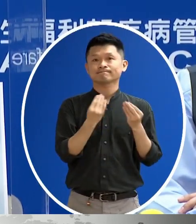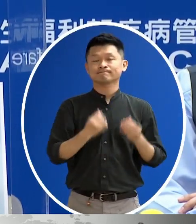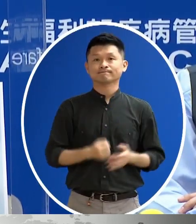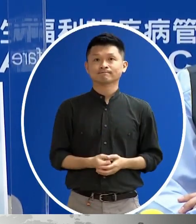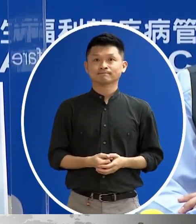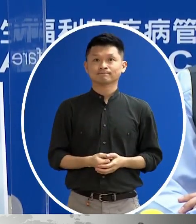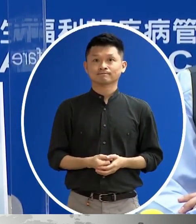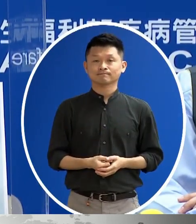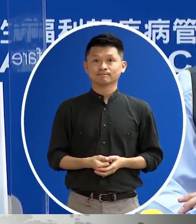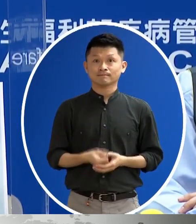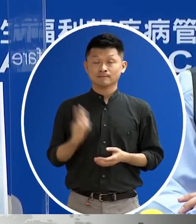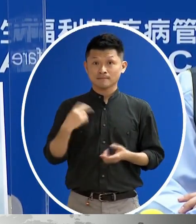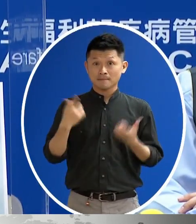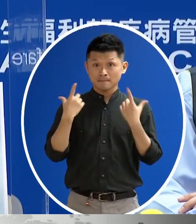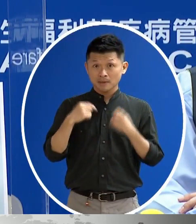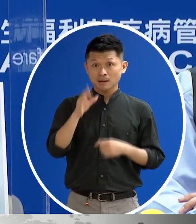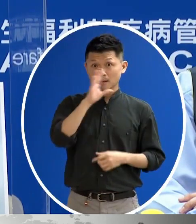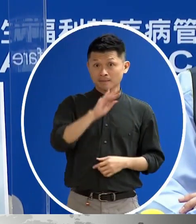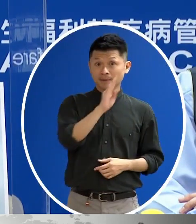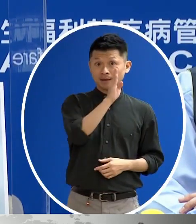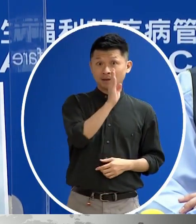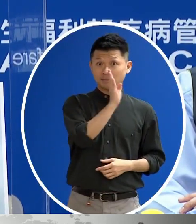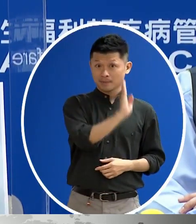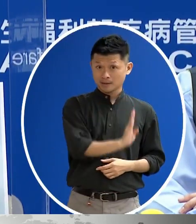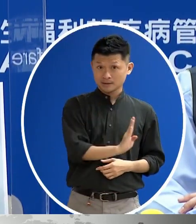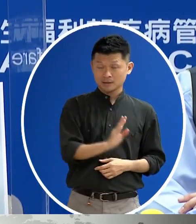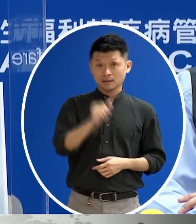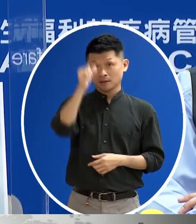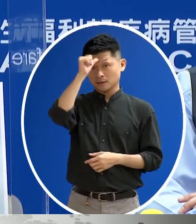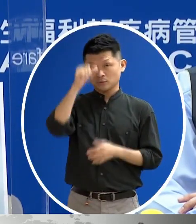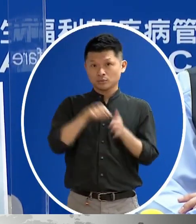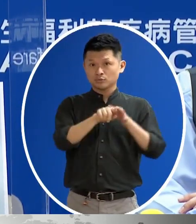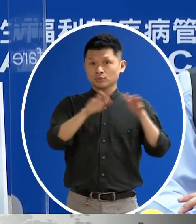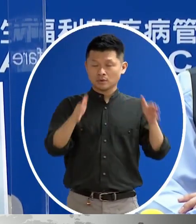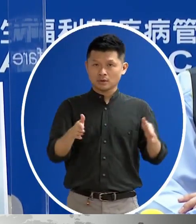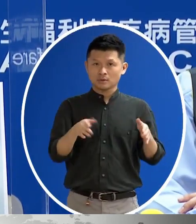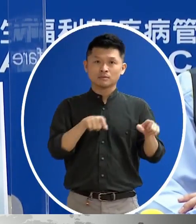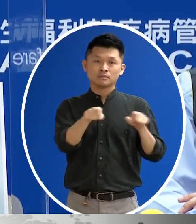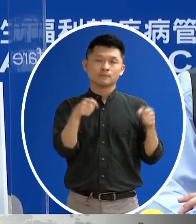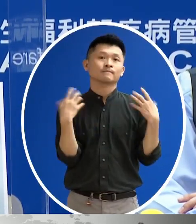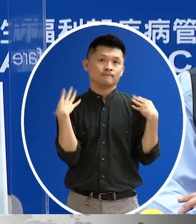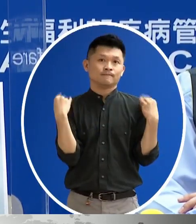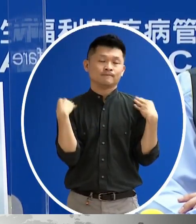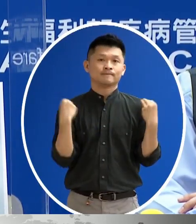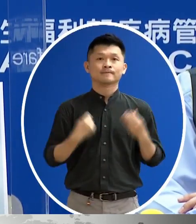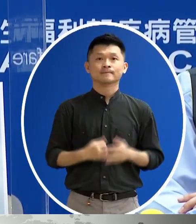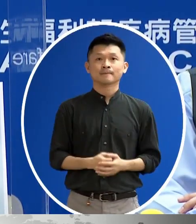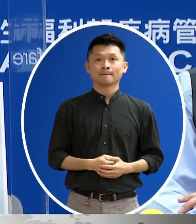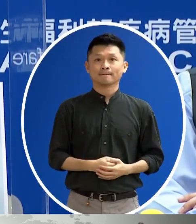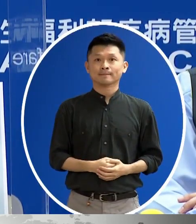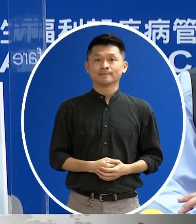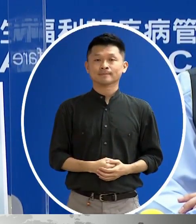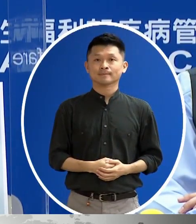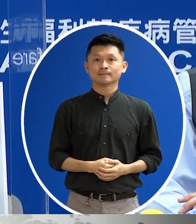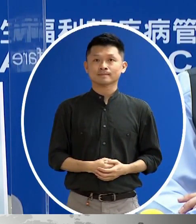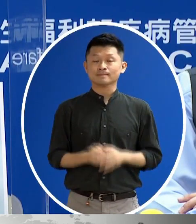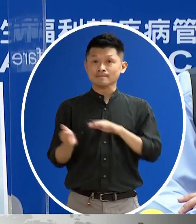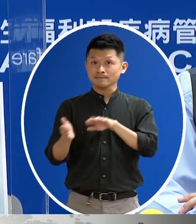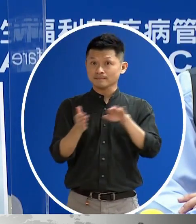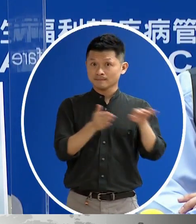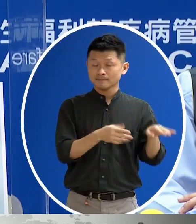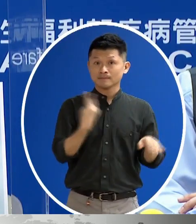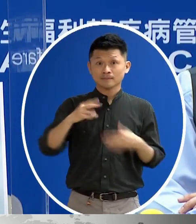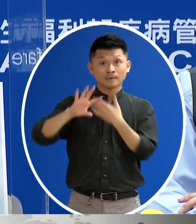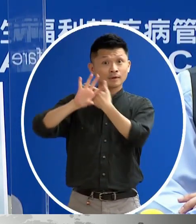for the stay in the quarantine center or the tests. As for arrivals from all other countries, they must quarantine at their own expense for